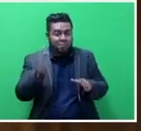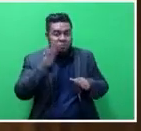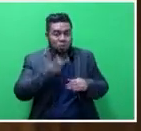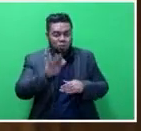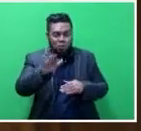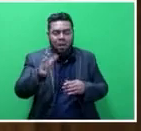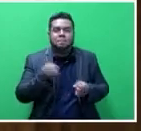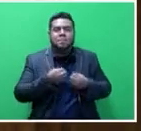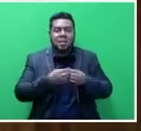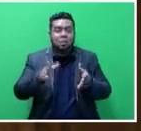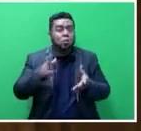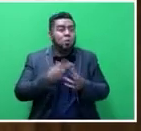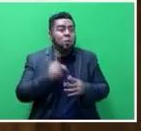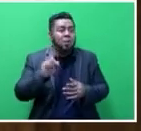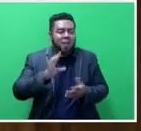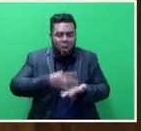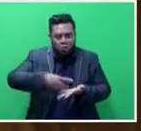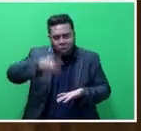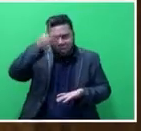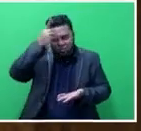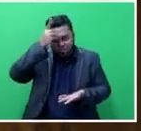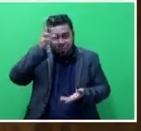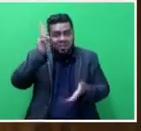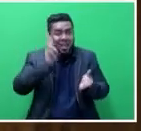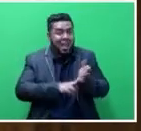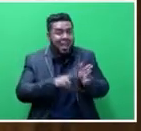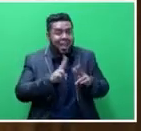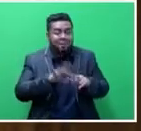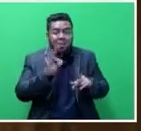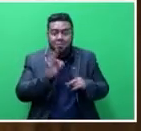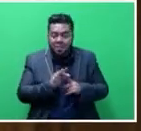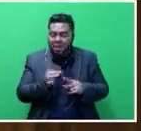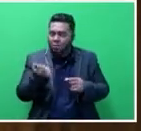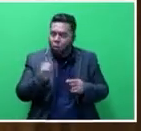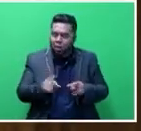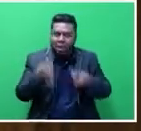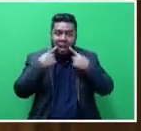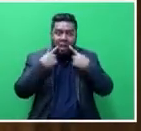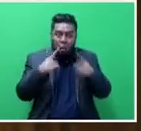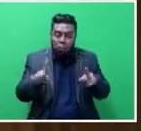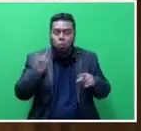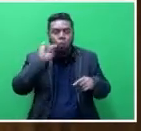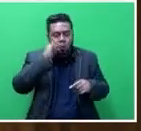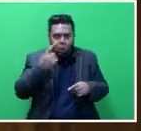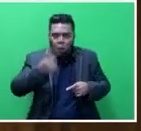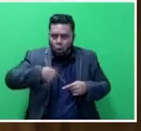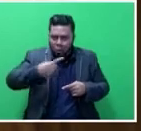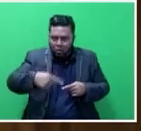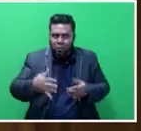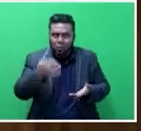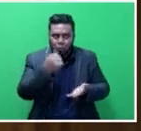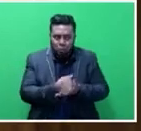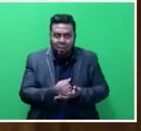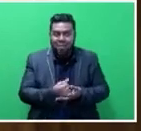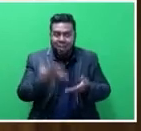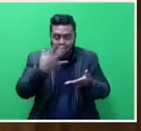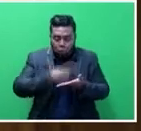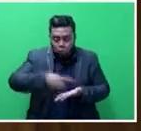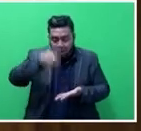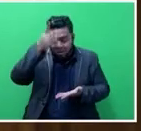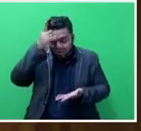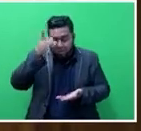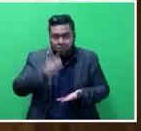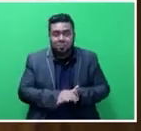begins with education. NFP has already announced that it will continue ensuring that education